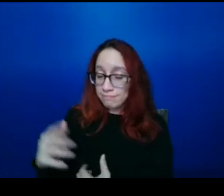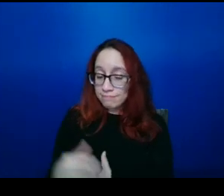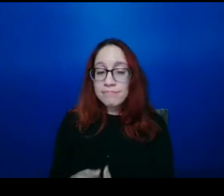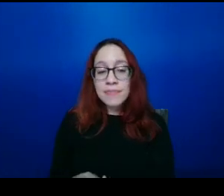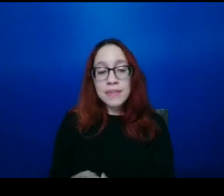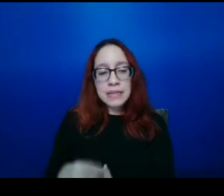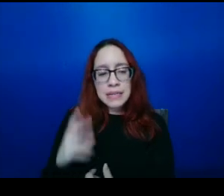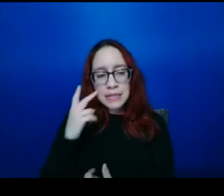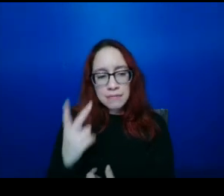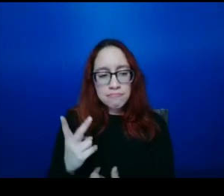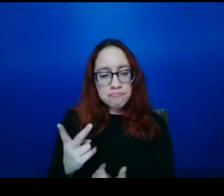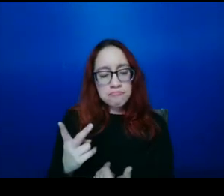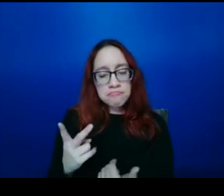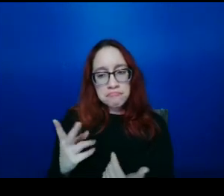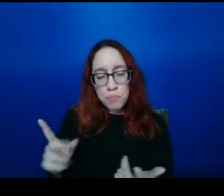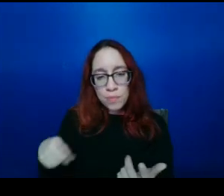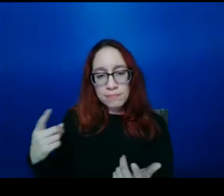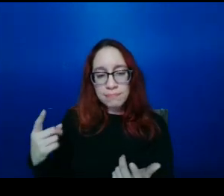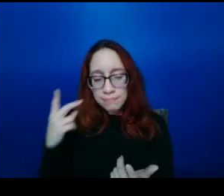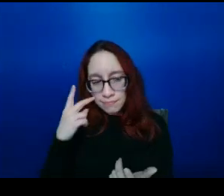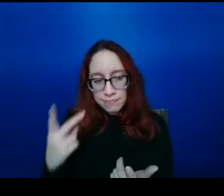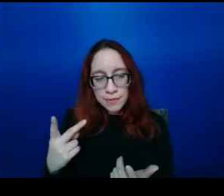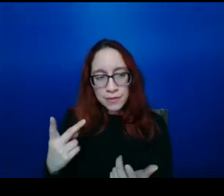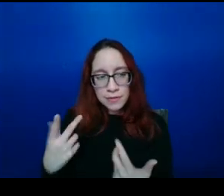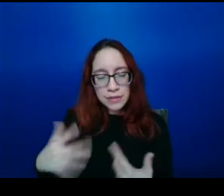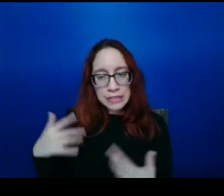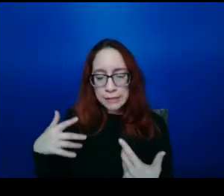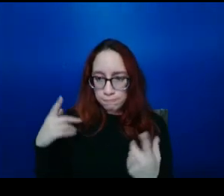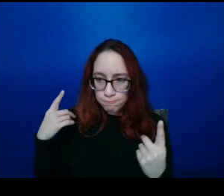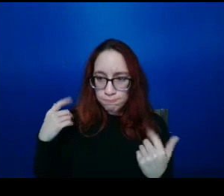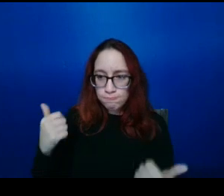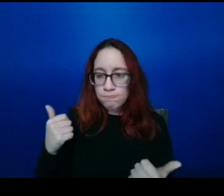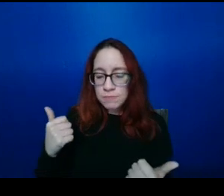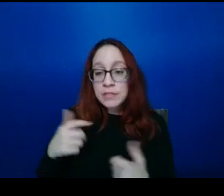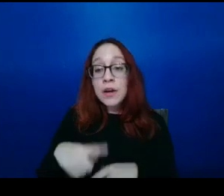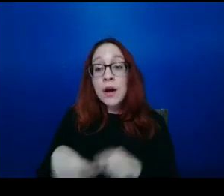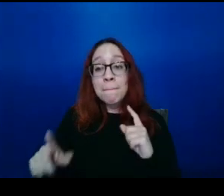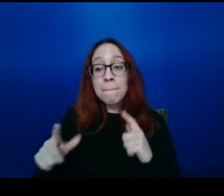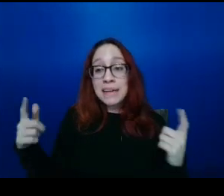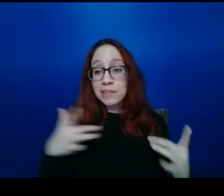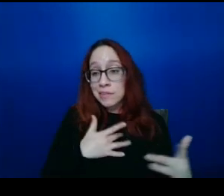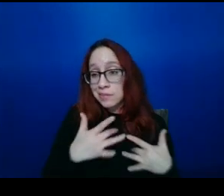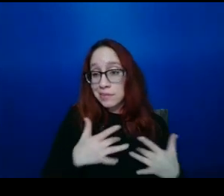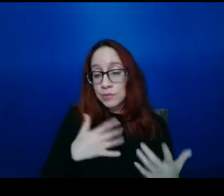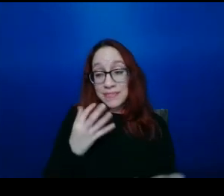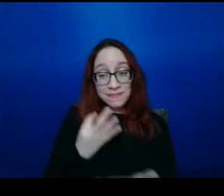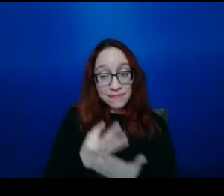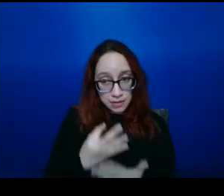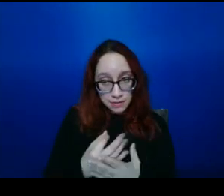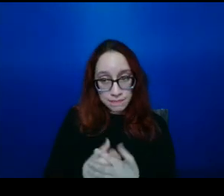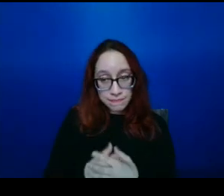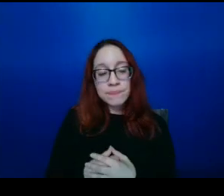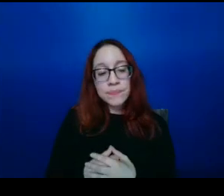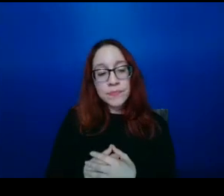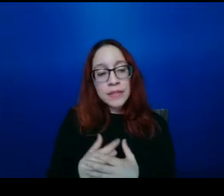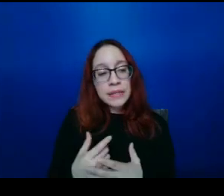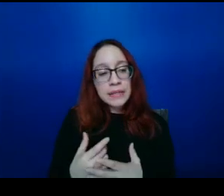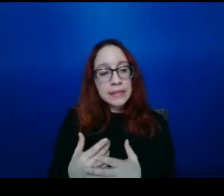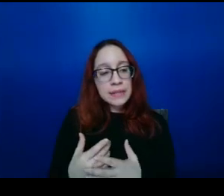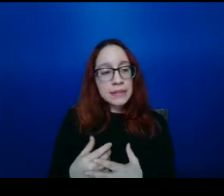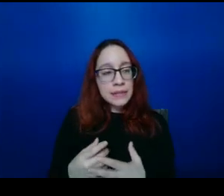and I can see nothing but the green light here. The big concern was the finance. And I